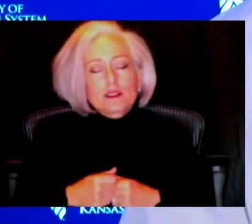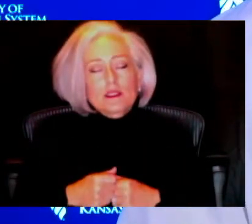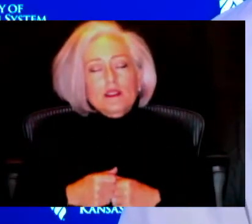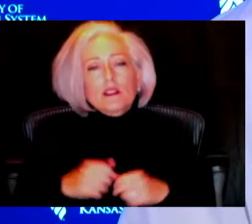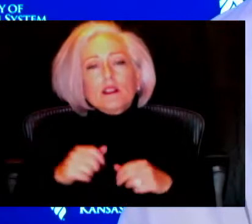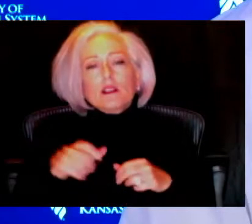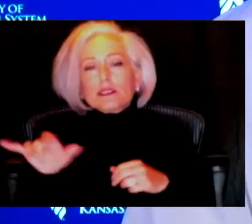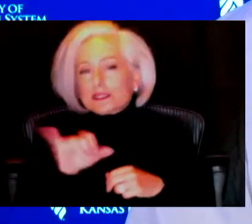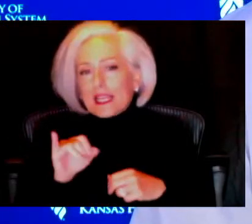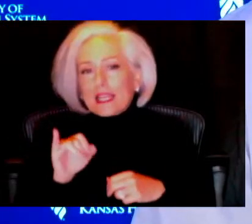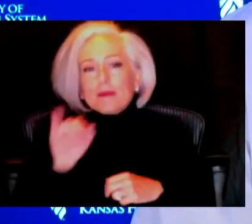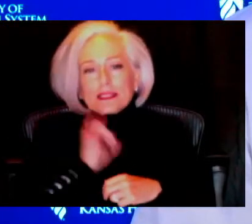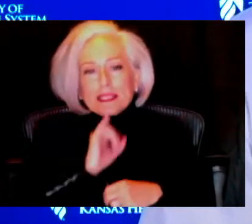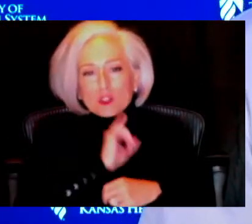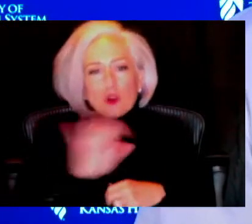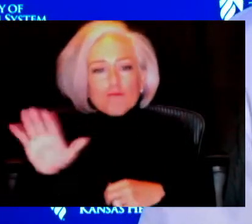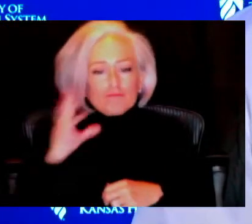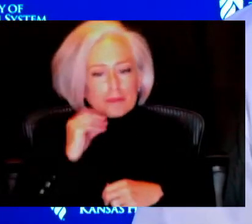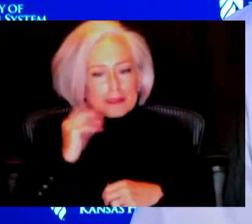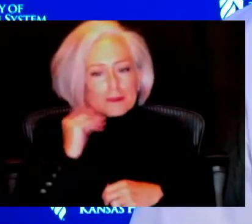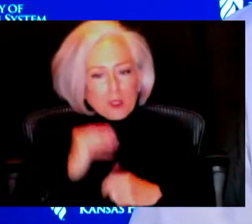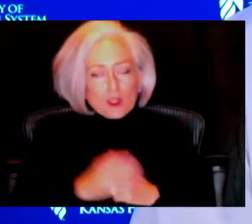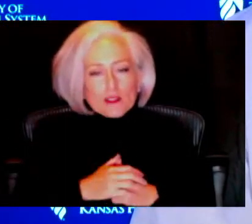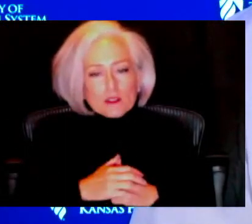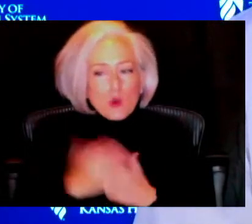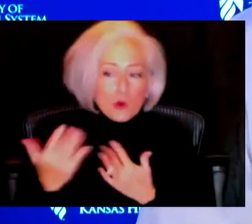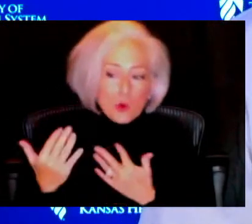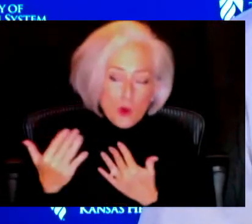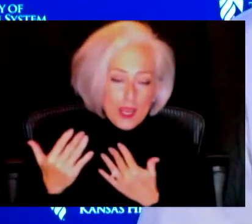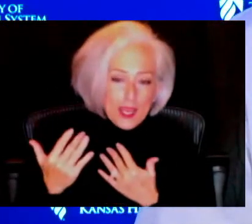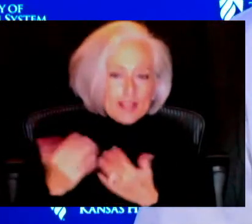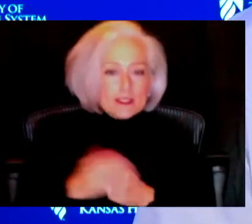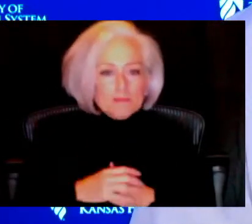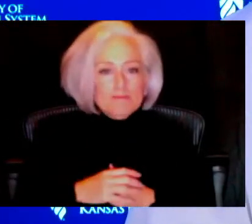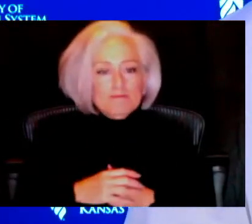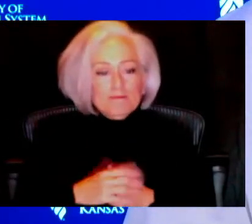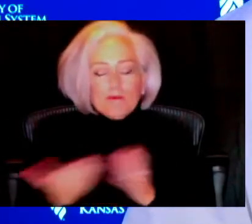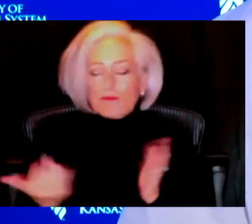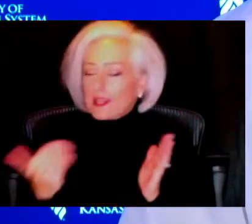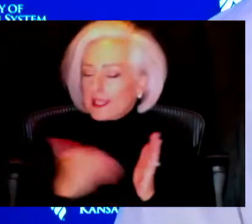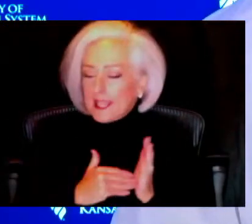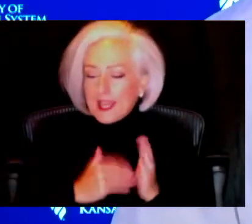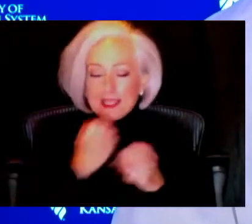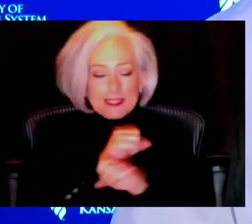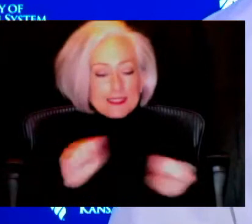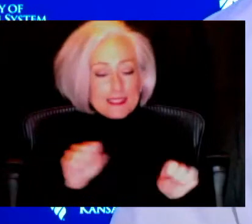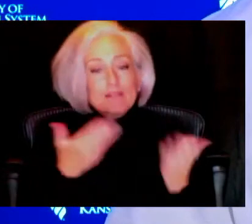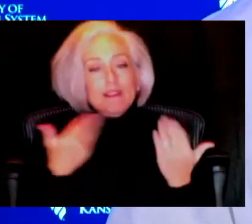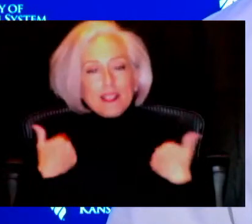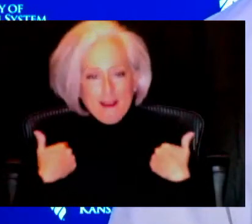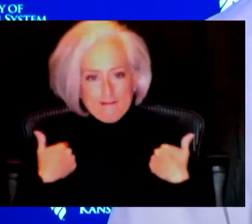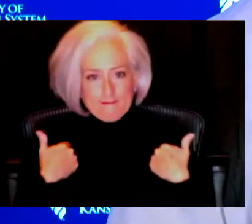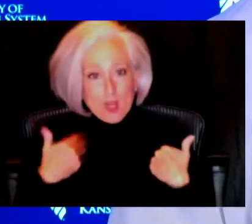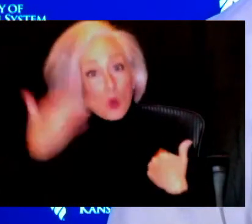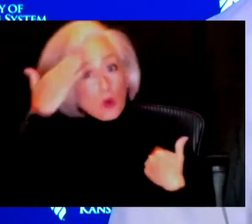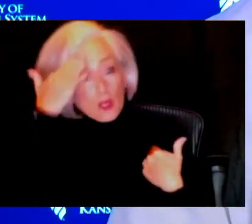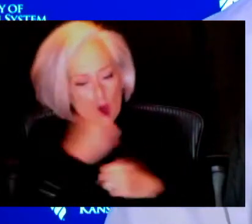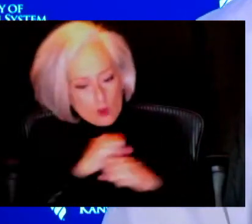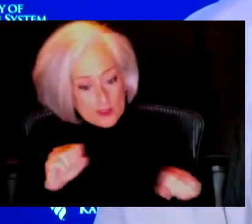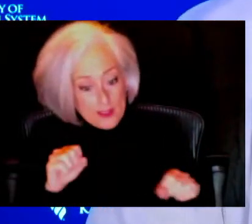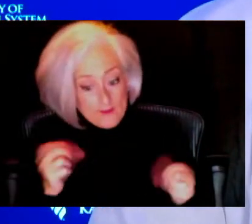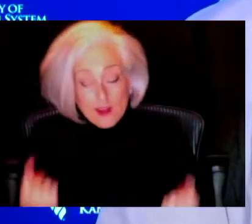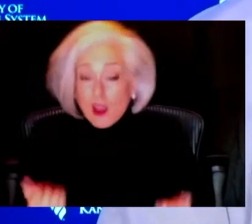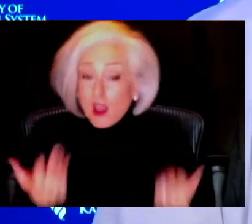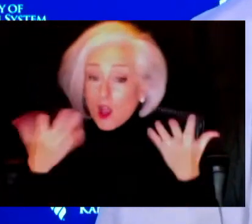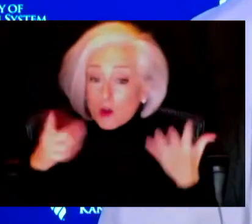Israel's experience as well. So we'll wait for that. Again, the safety is there. We know it will be safe. How much is it needed? There's also a concern